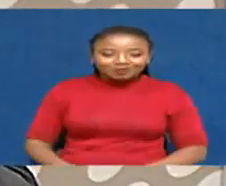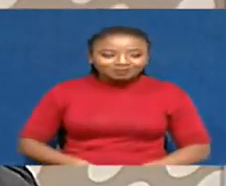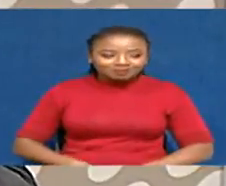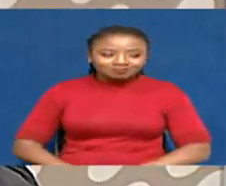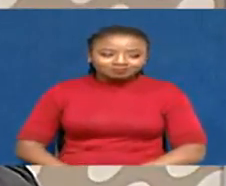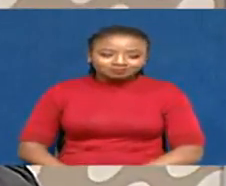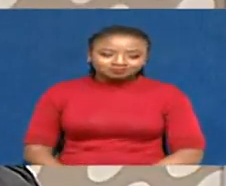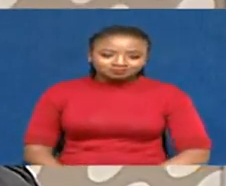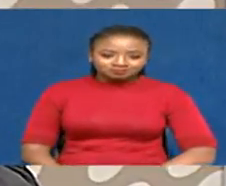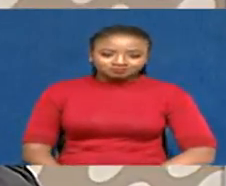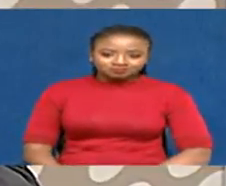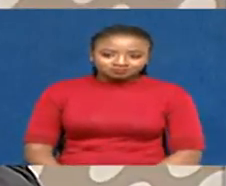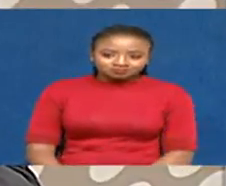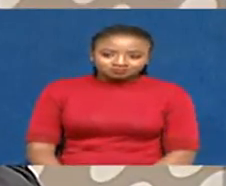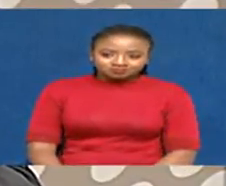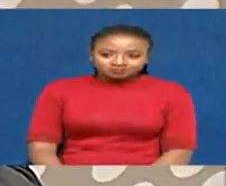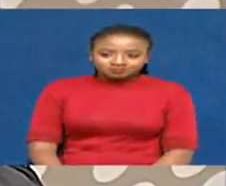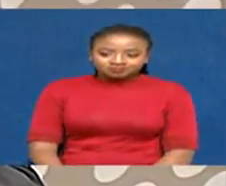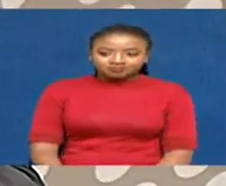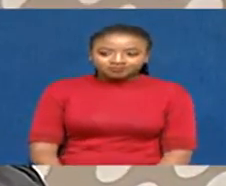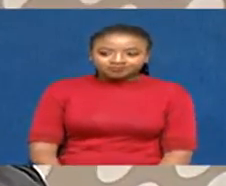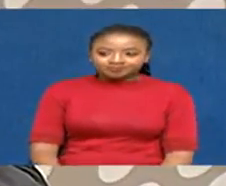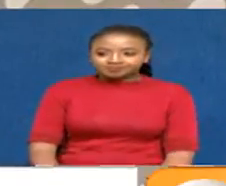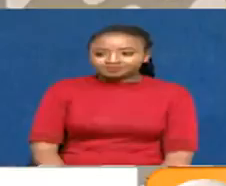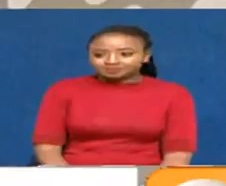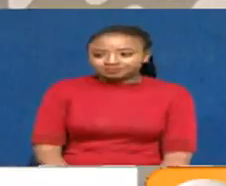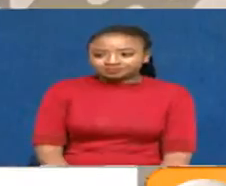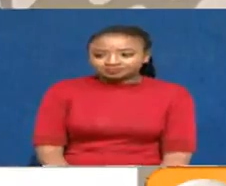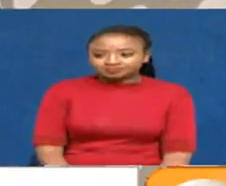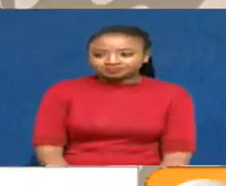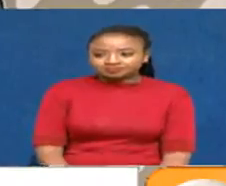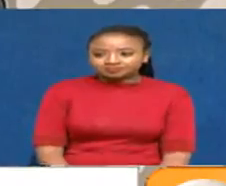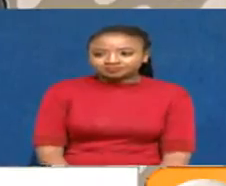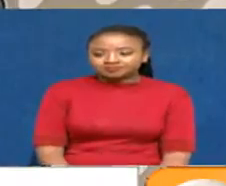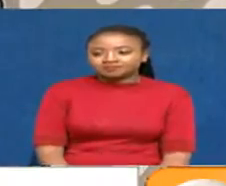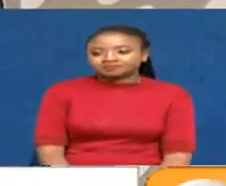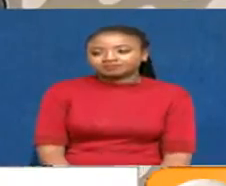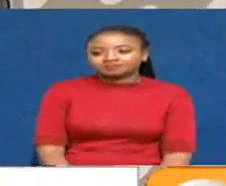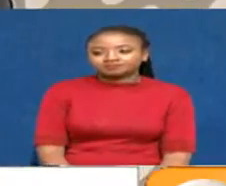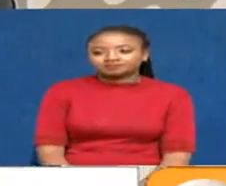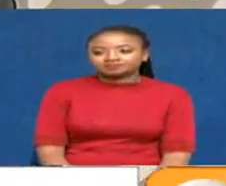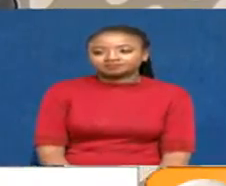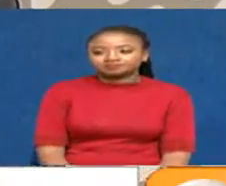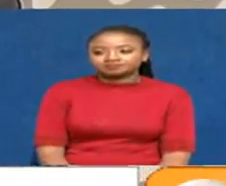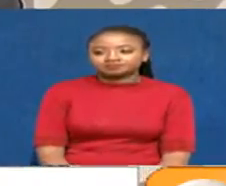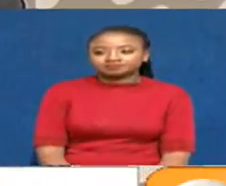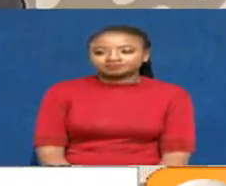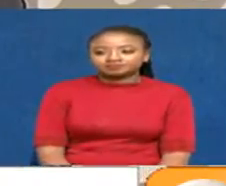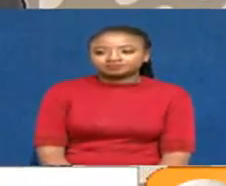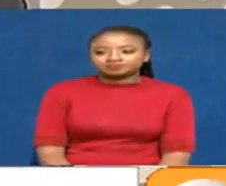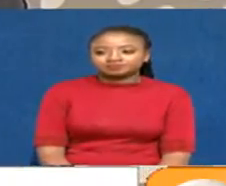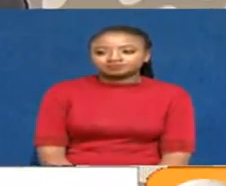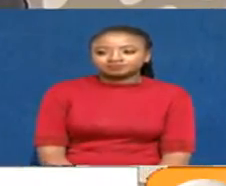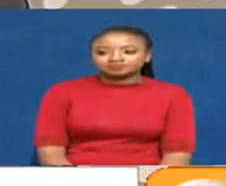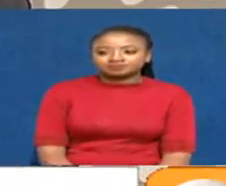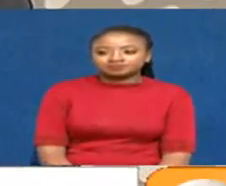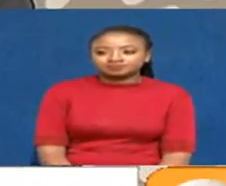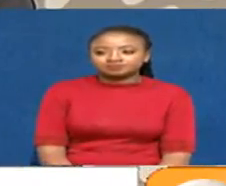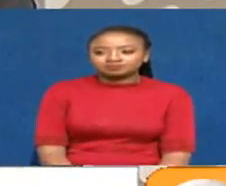First of all, data sharing or data protection is a criminal